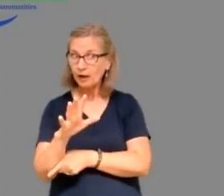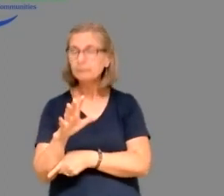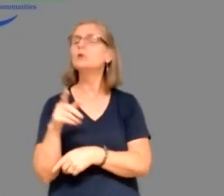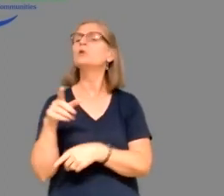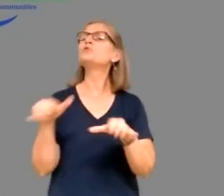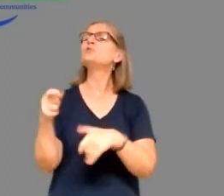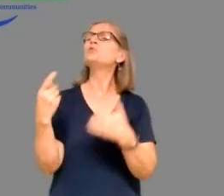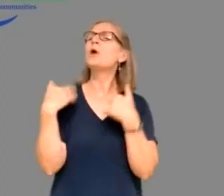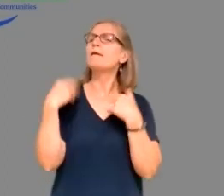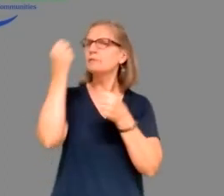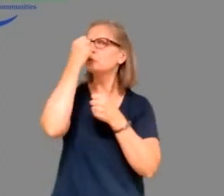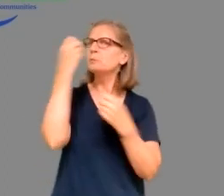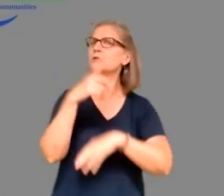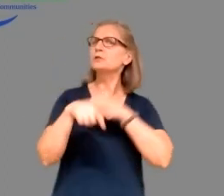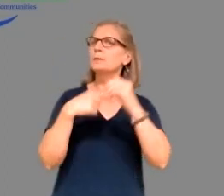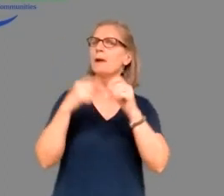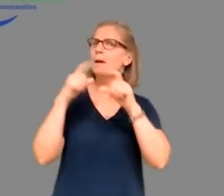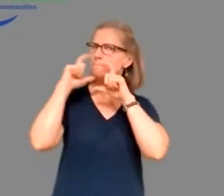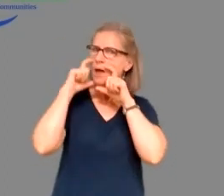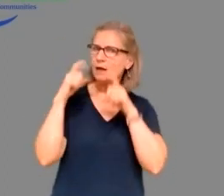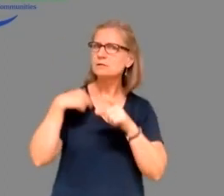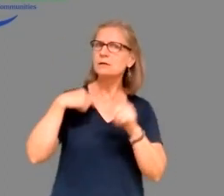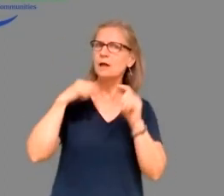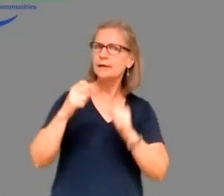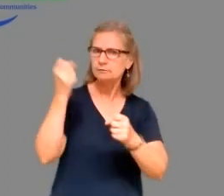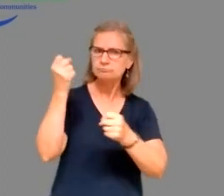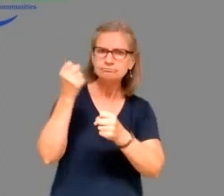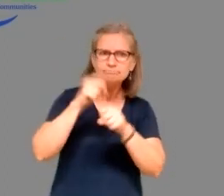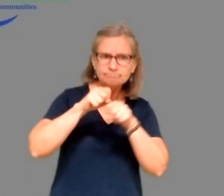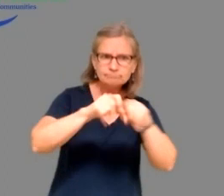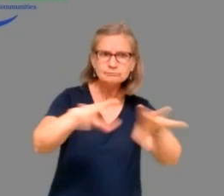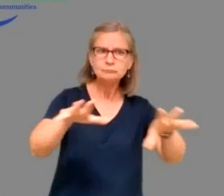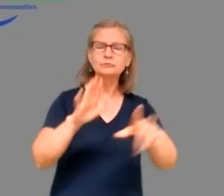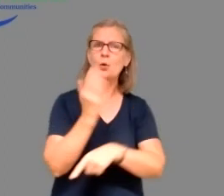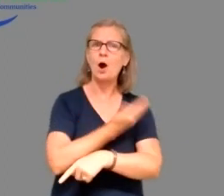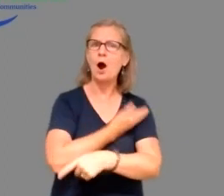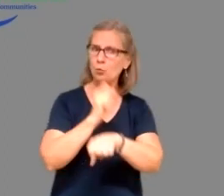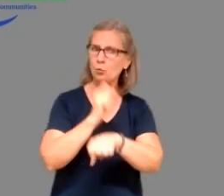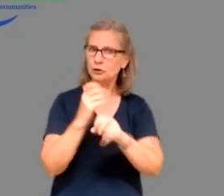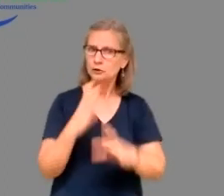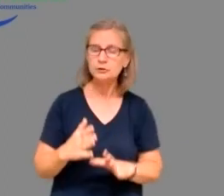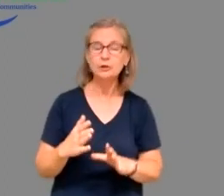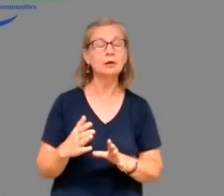You know, I would like a little bit more information about your organization